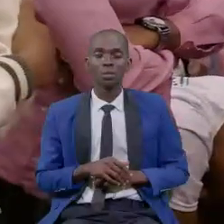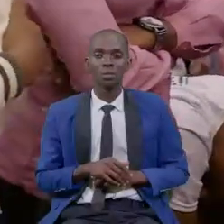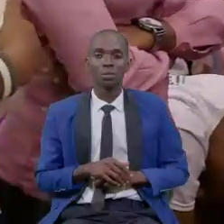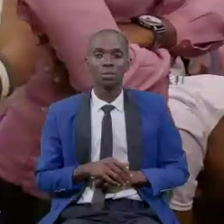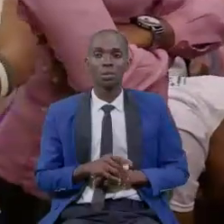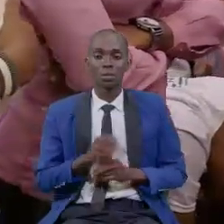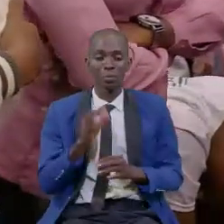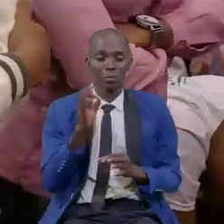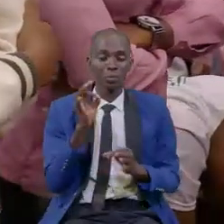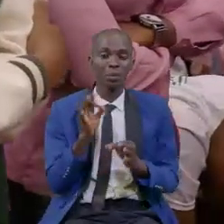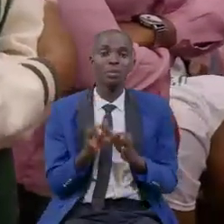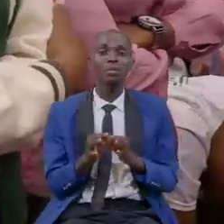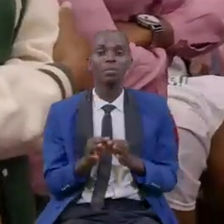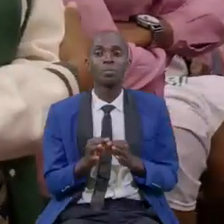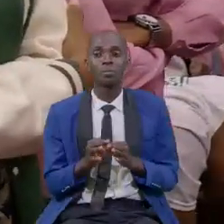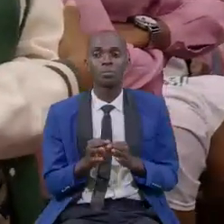Faith